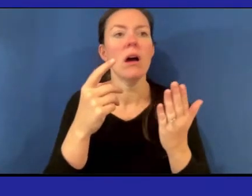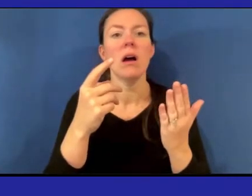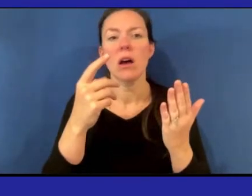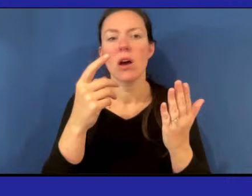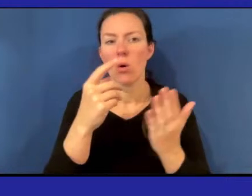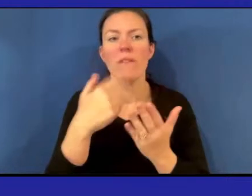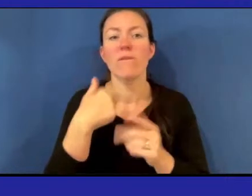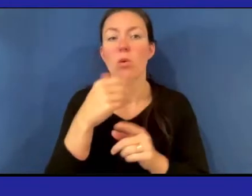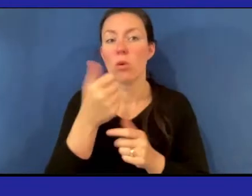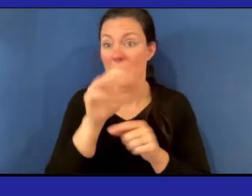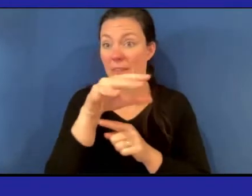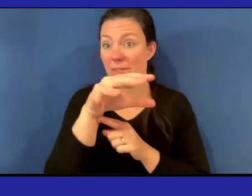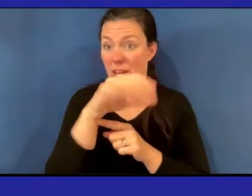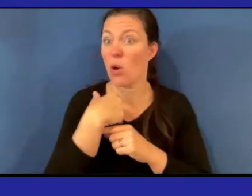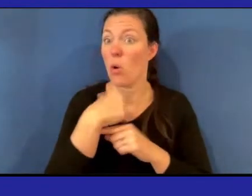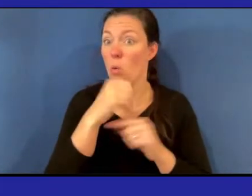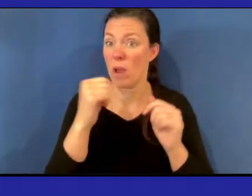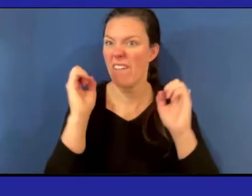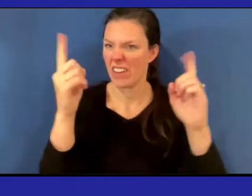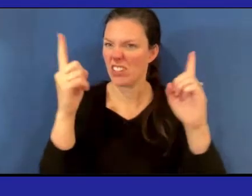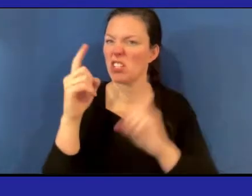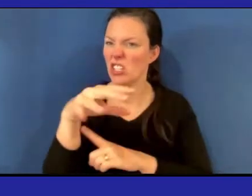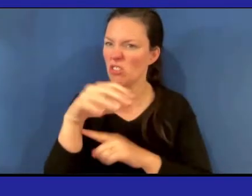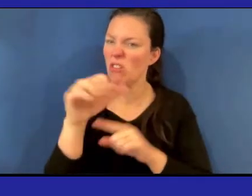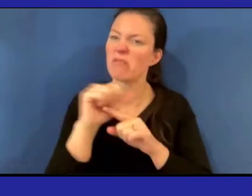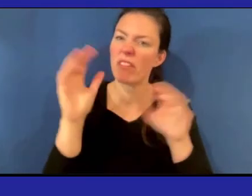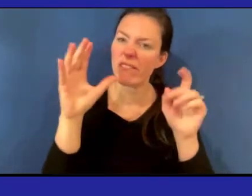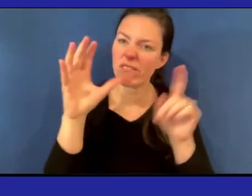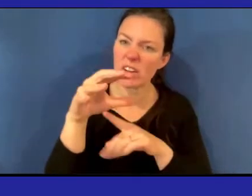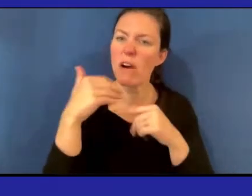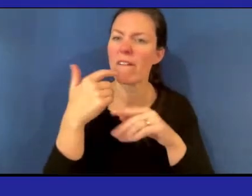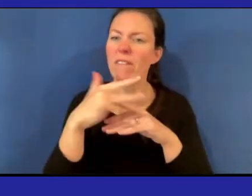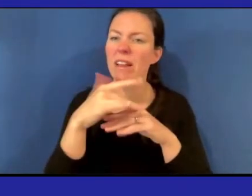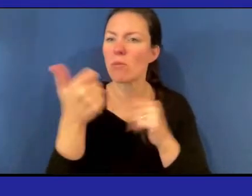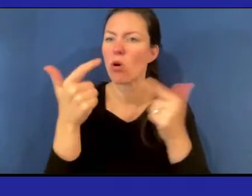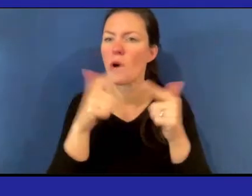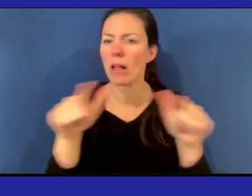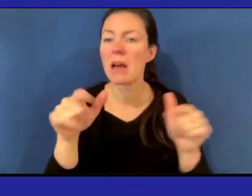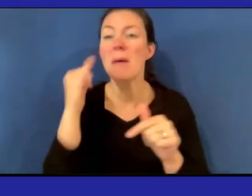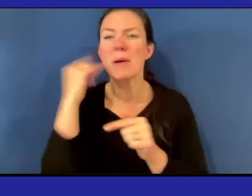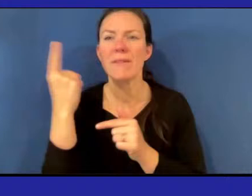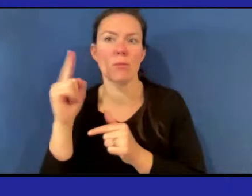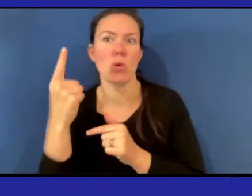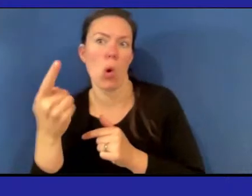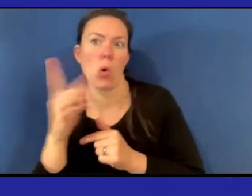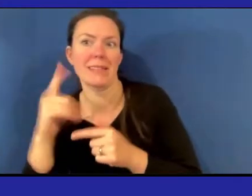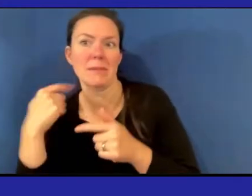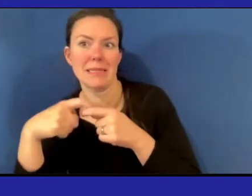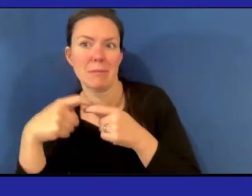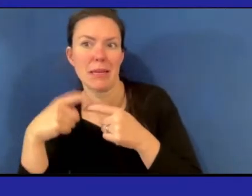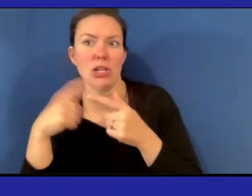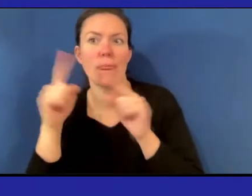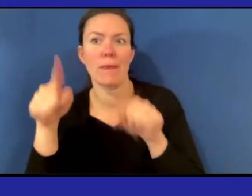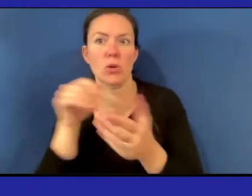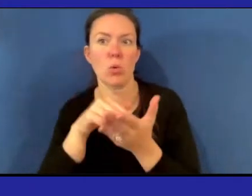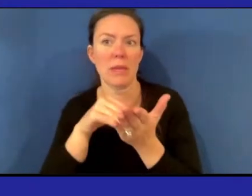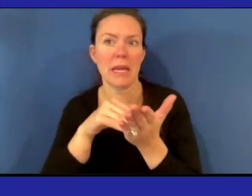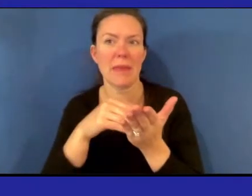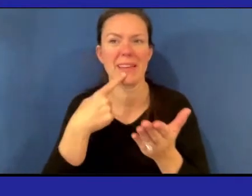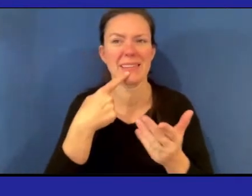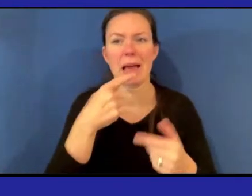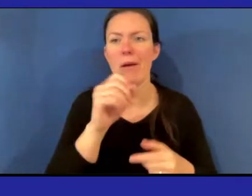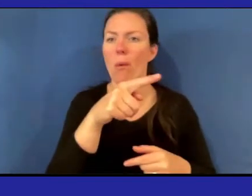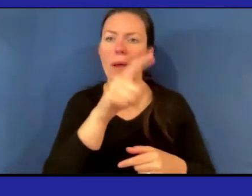in the other languages, which is great, but, like, I'm still thinking, okay, if I only speak Spanish, and I go to my doctor and they say, okay, you need to sign up